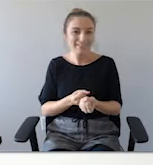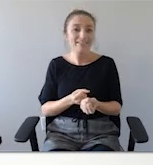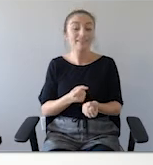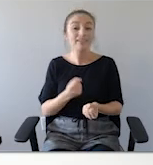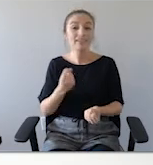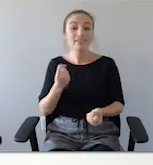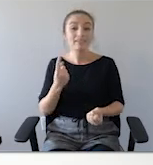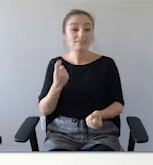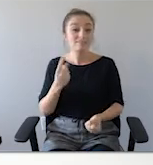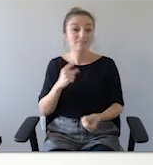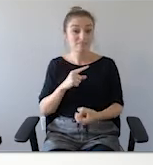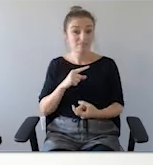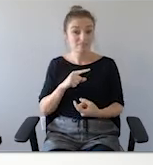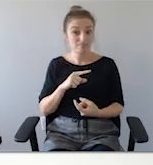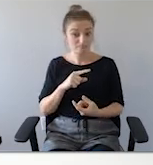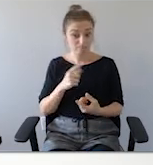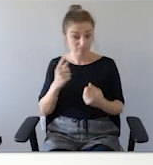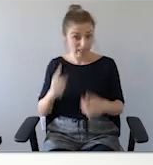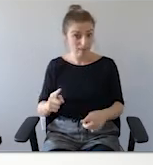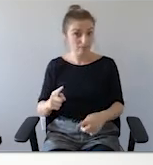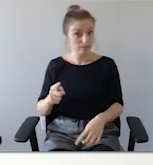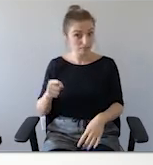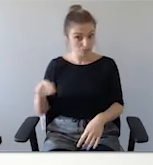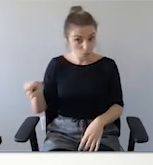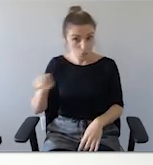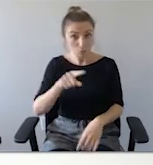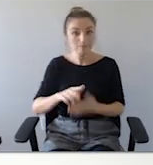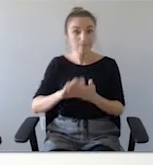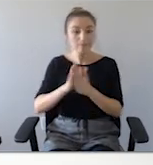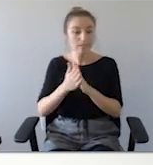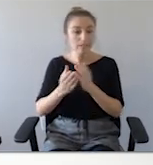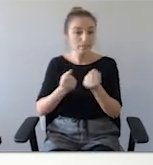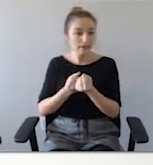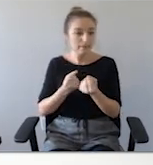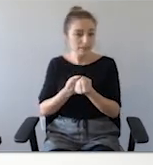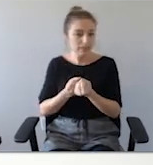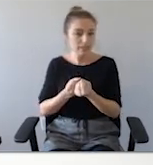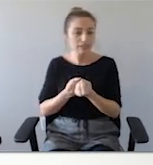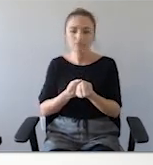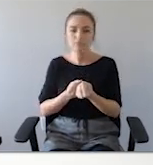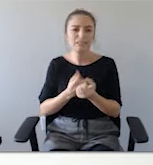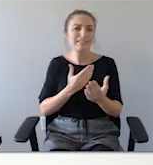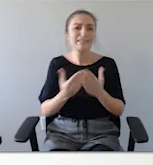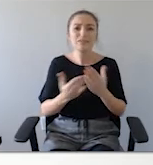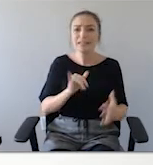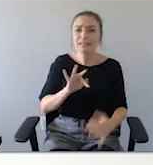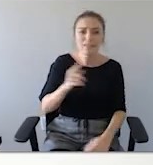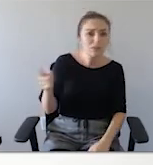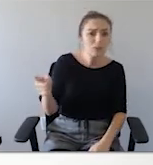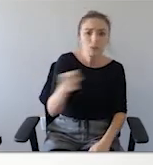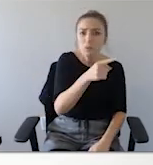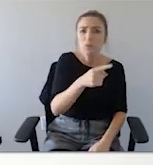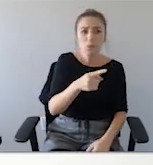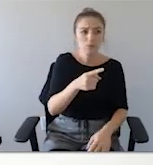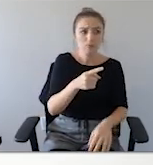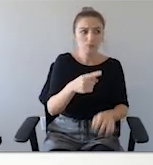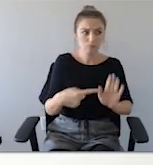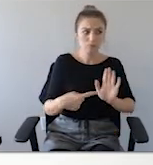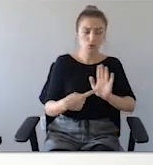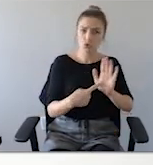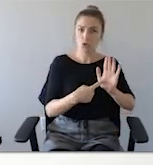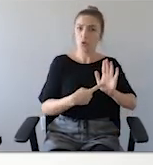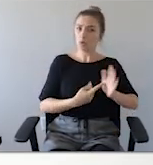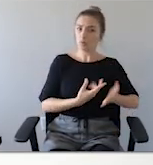advocate, and even if you show this through your advocacy for your child, if they think that you will file